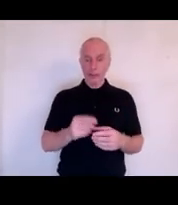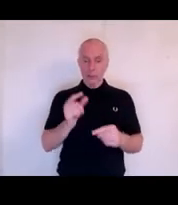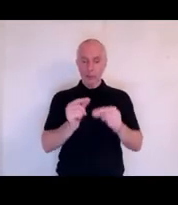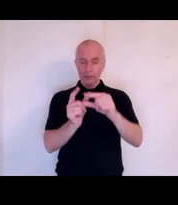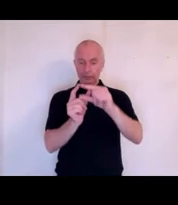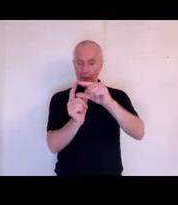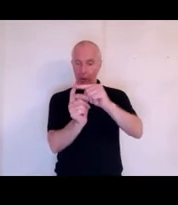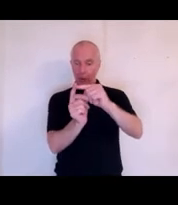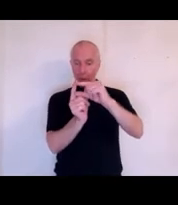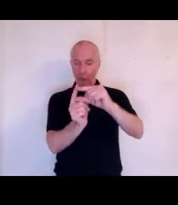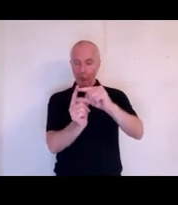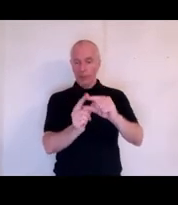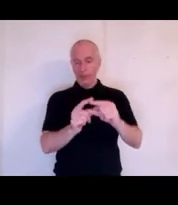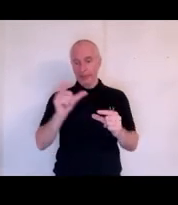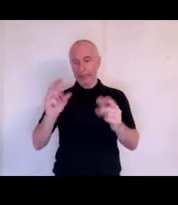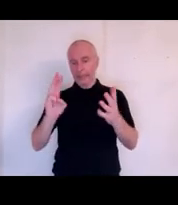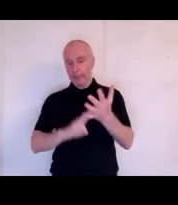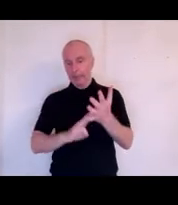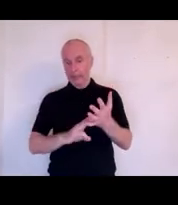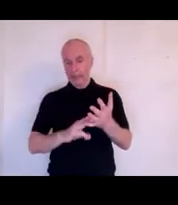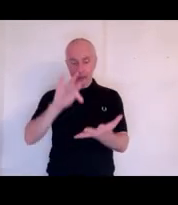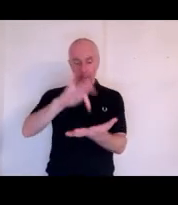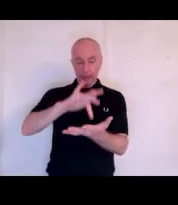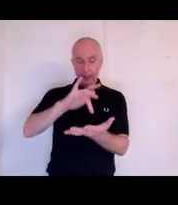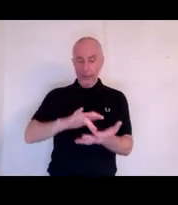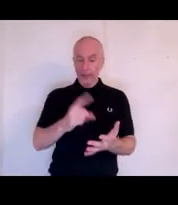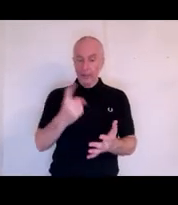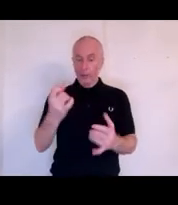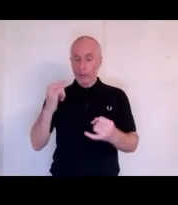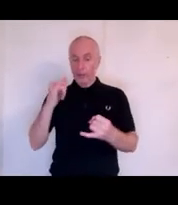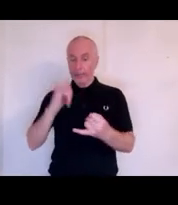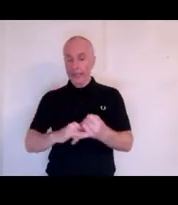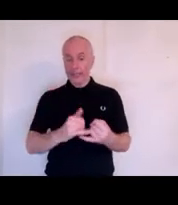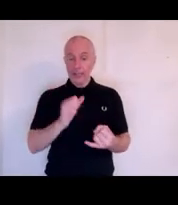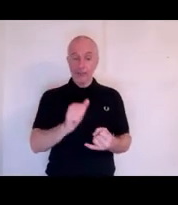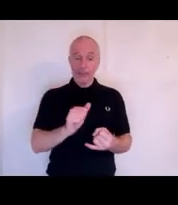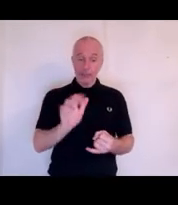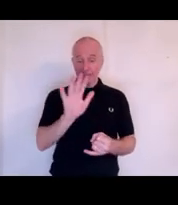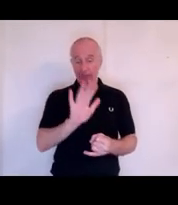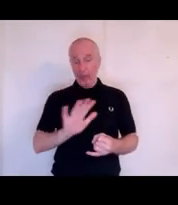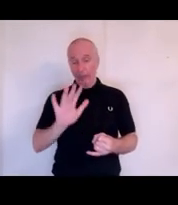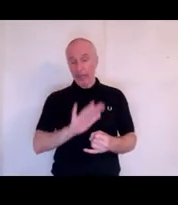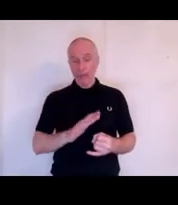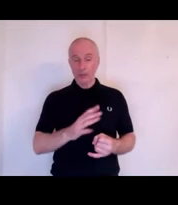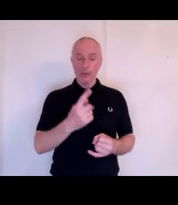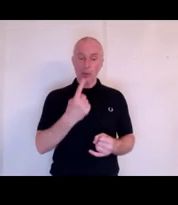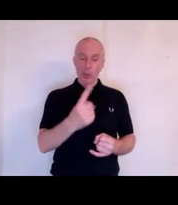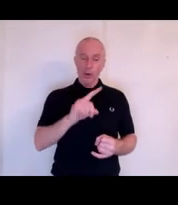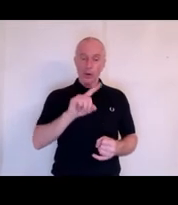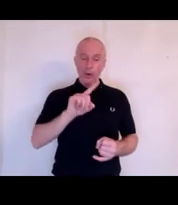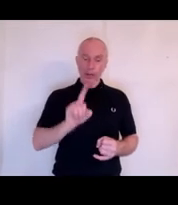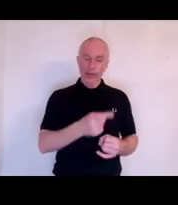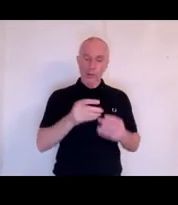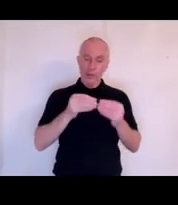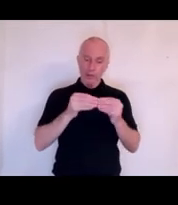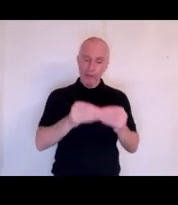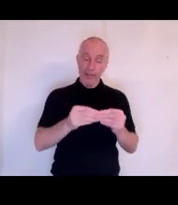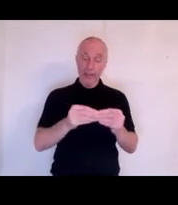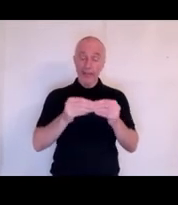centre of a reactor, every second we have approximately a thousand billion billion